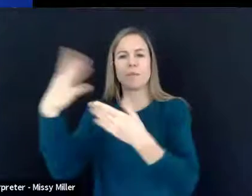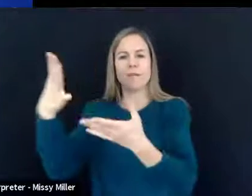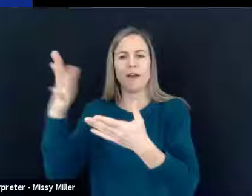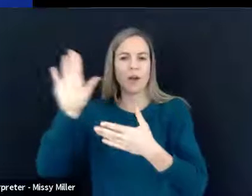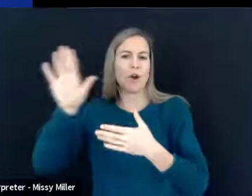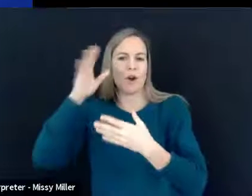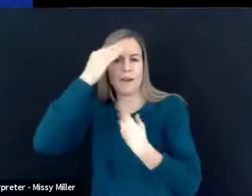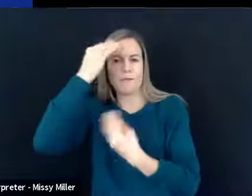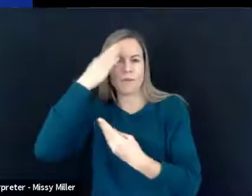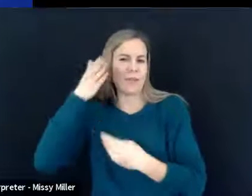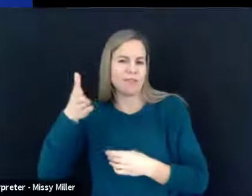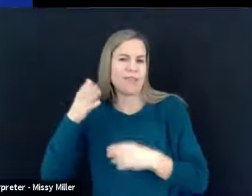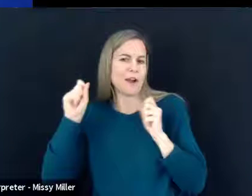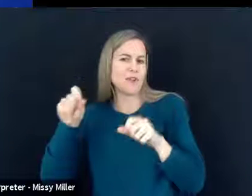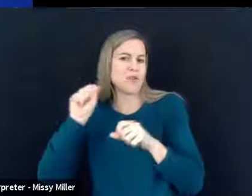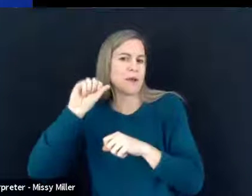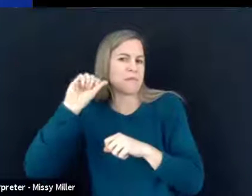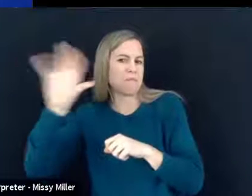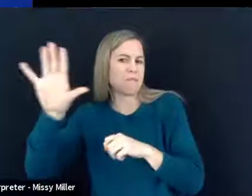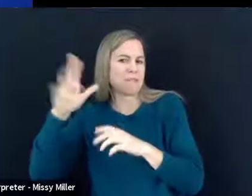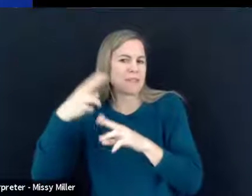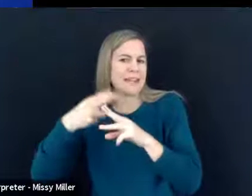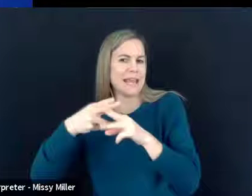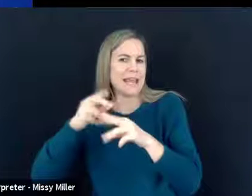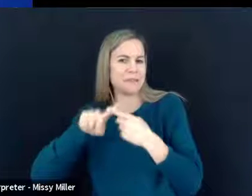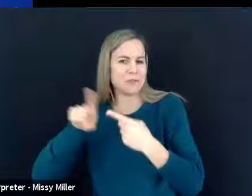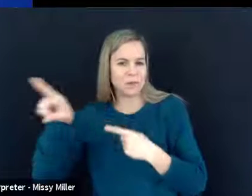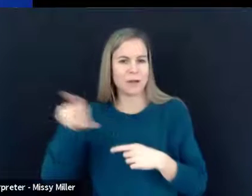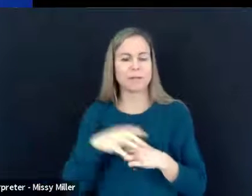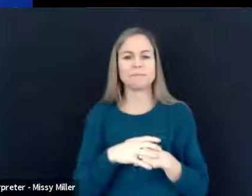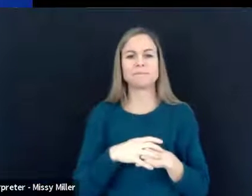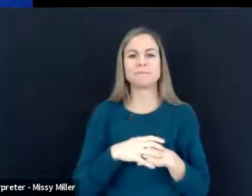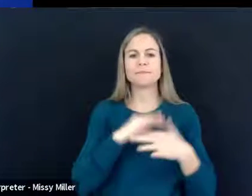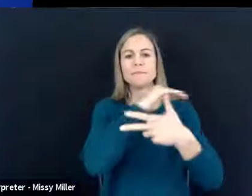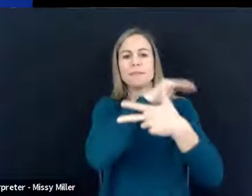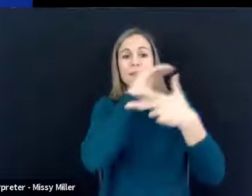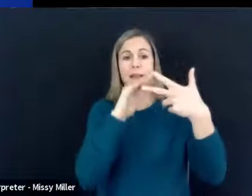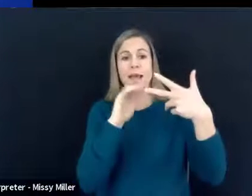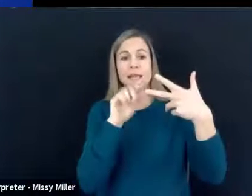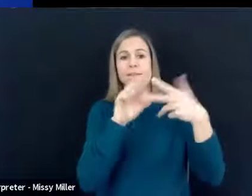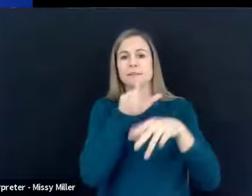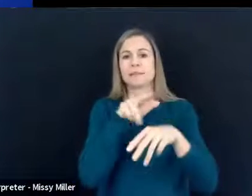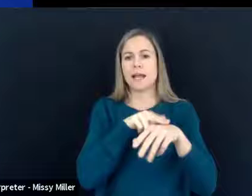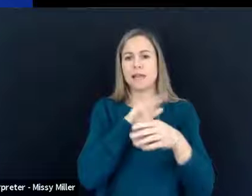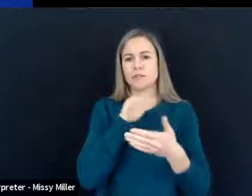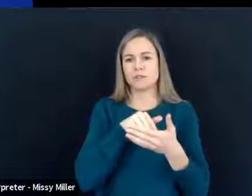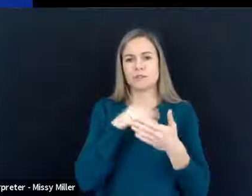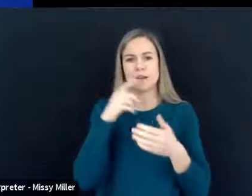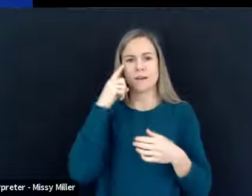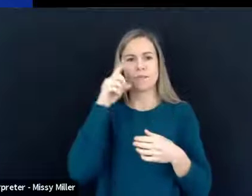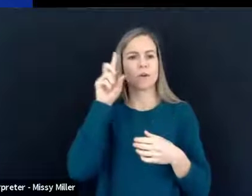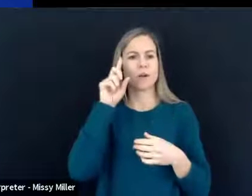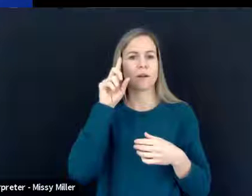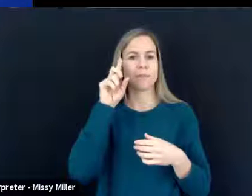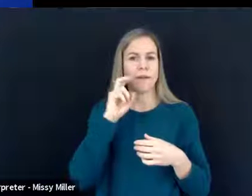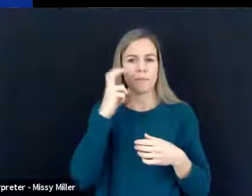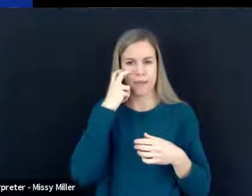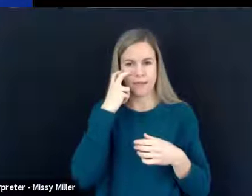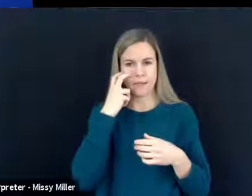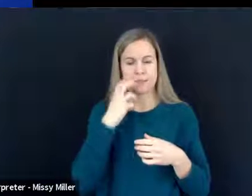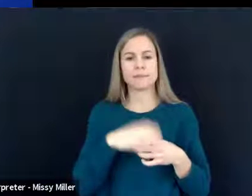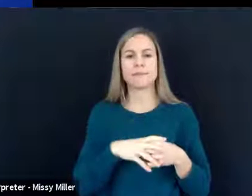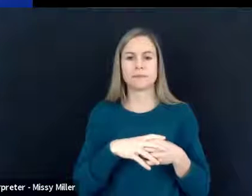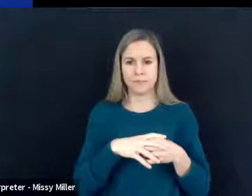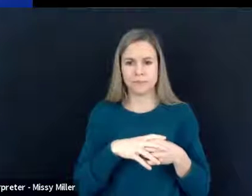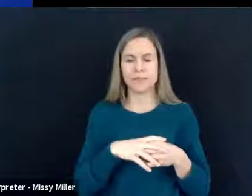listed. The other place that we link to here is the National Center on Deaf Blindness. And as I mentioned on the opening slide, that